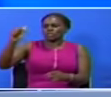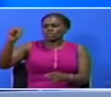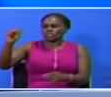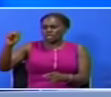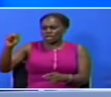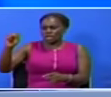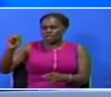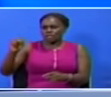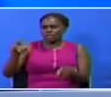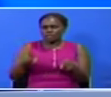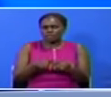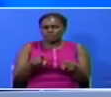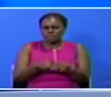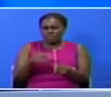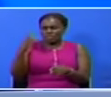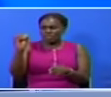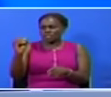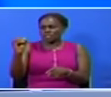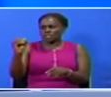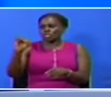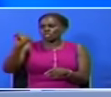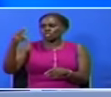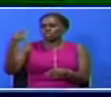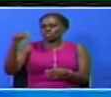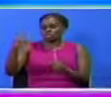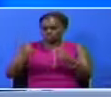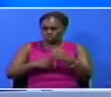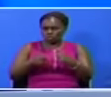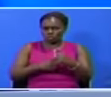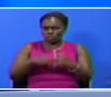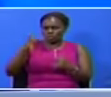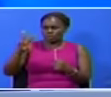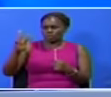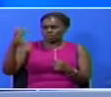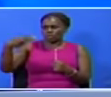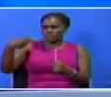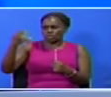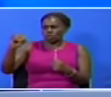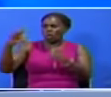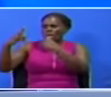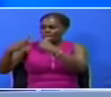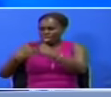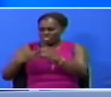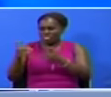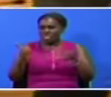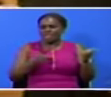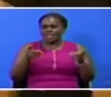10-year term ends on 30th June. Dr. Tedros is WHO's 8th Director General.